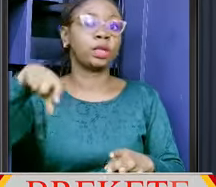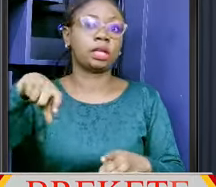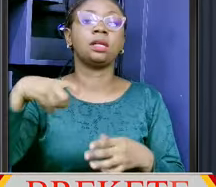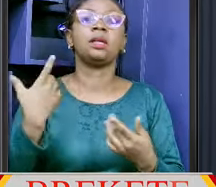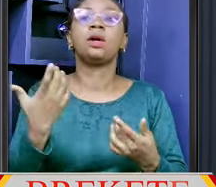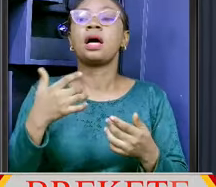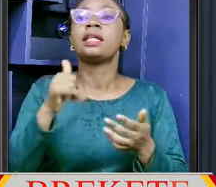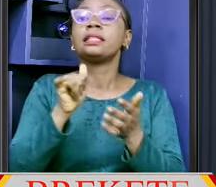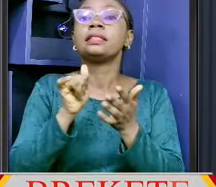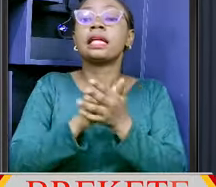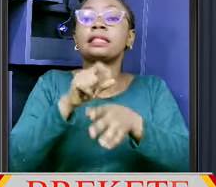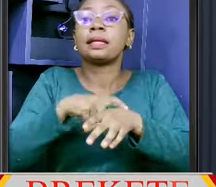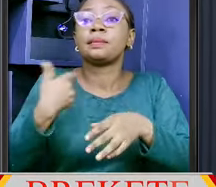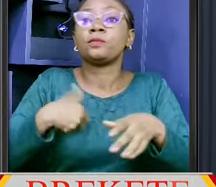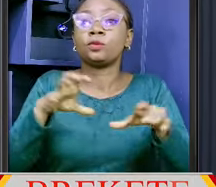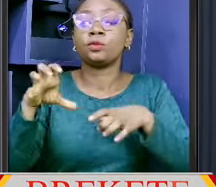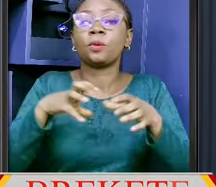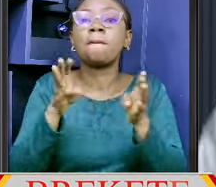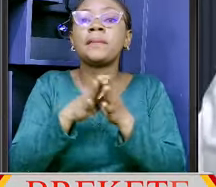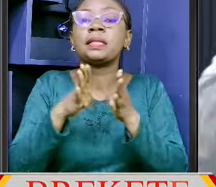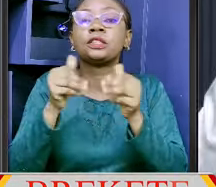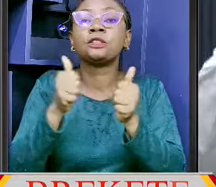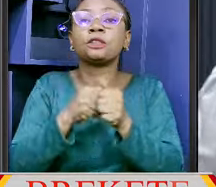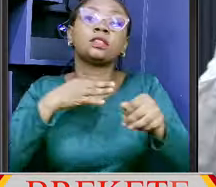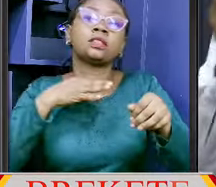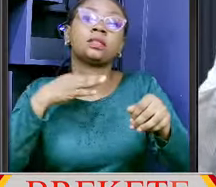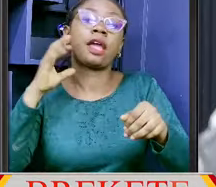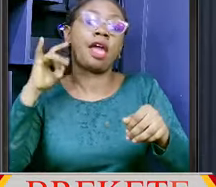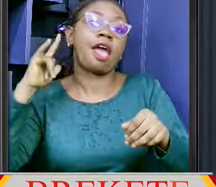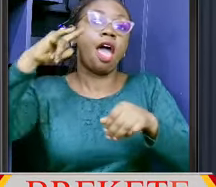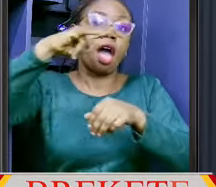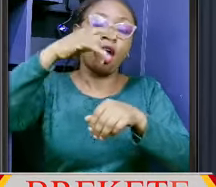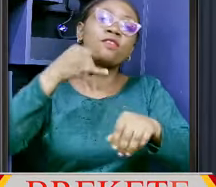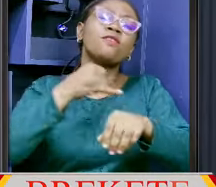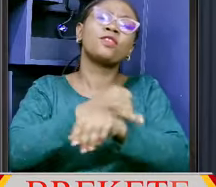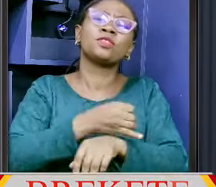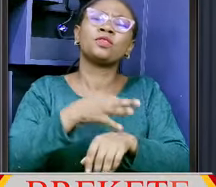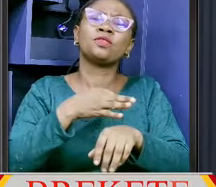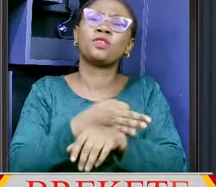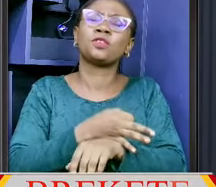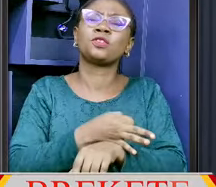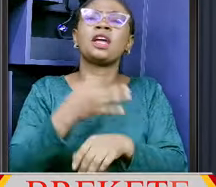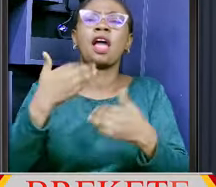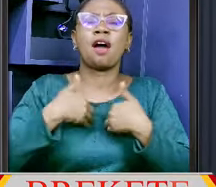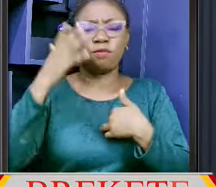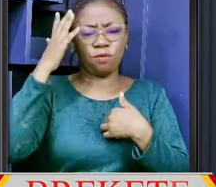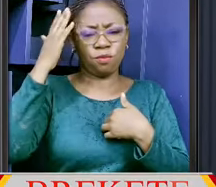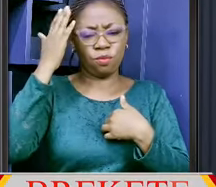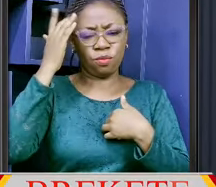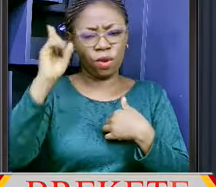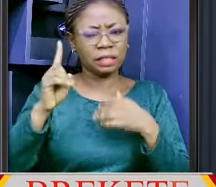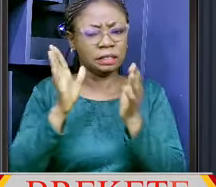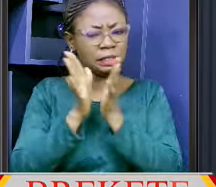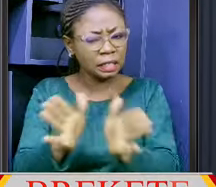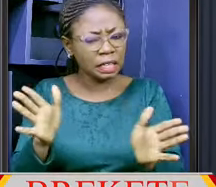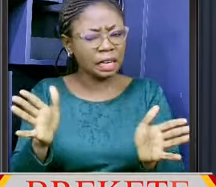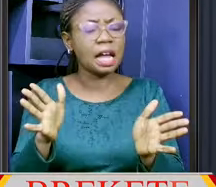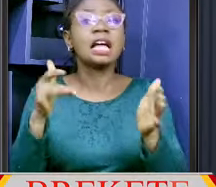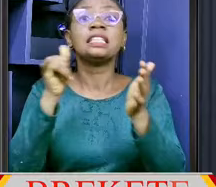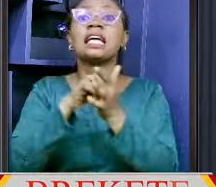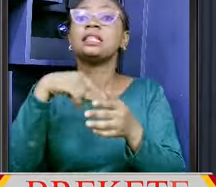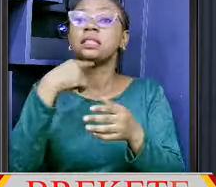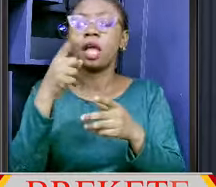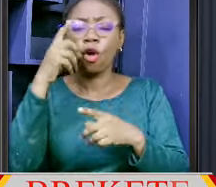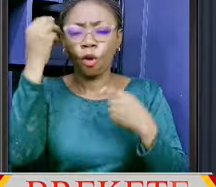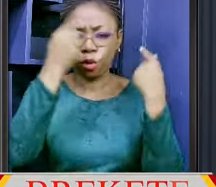That day we do meeting with Air Force. One general. We talk say Kai. Considering the amount